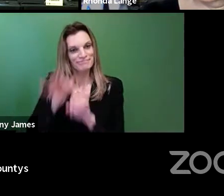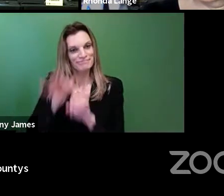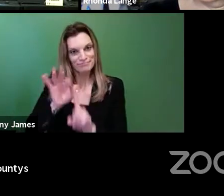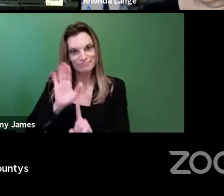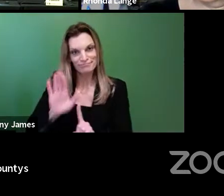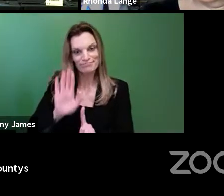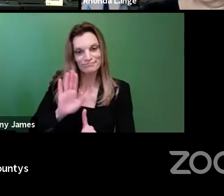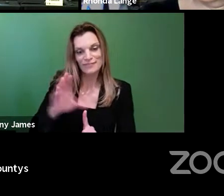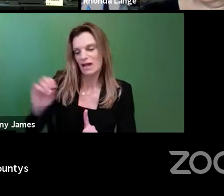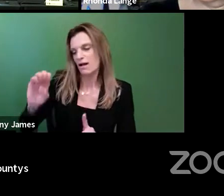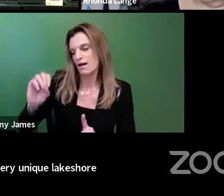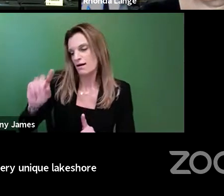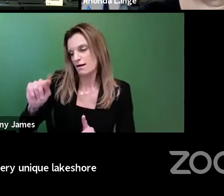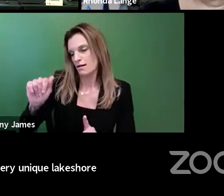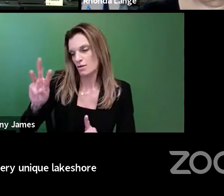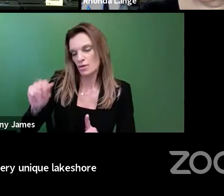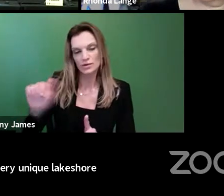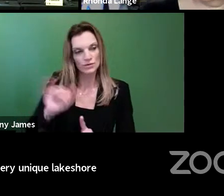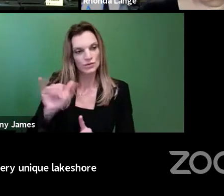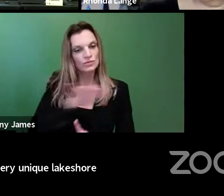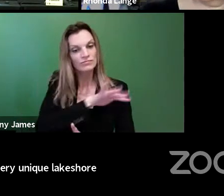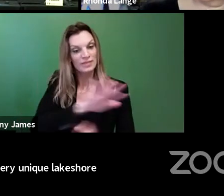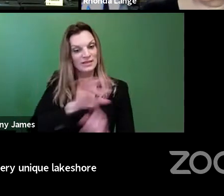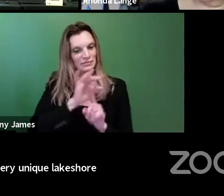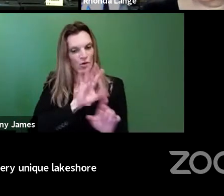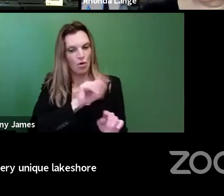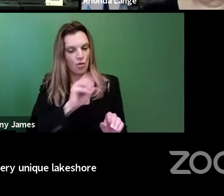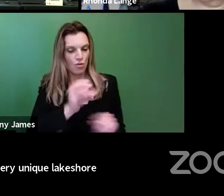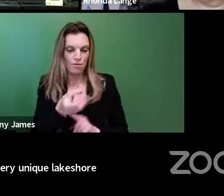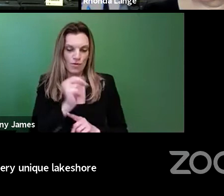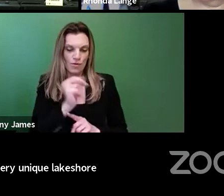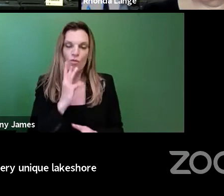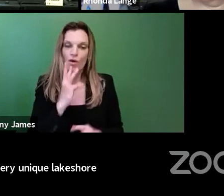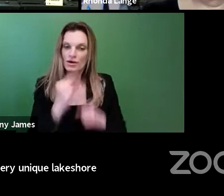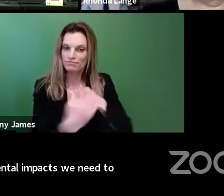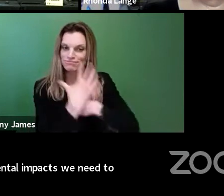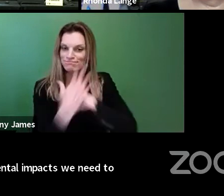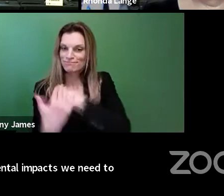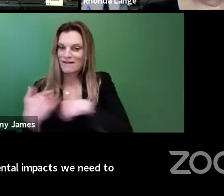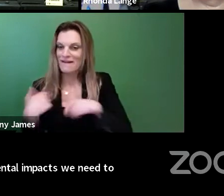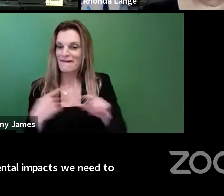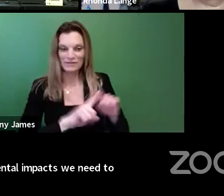special environmental impacts we need to consider. It also has industry